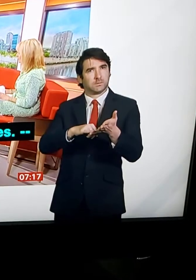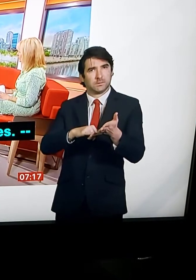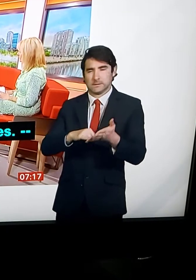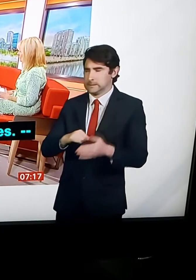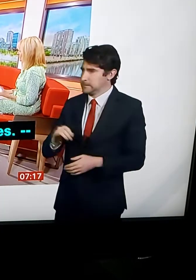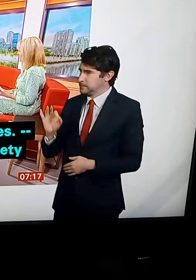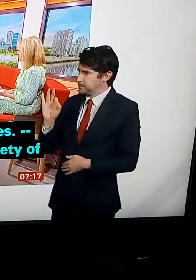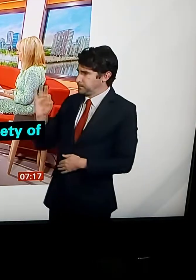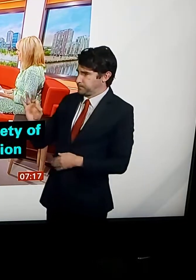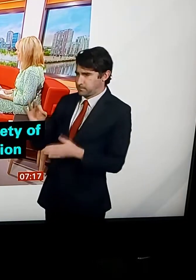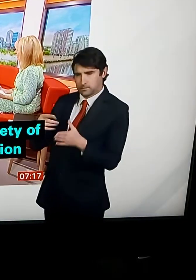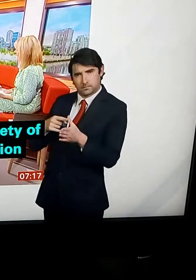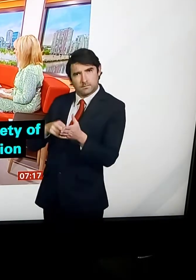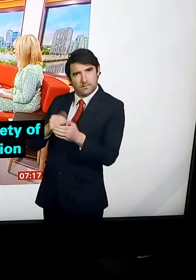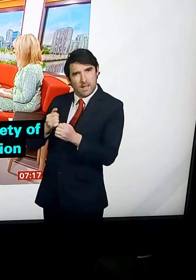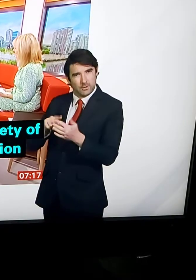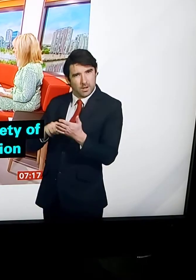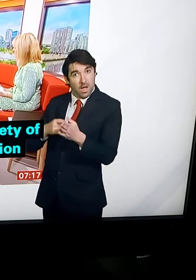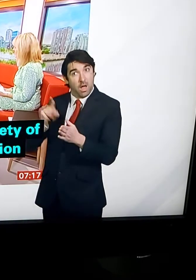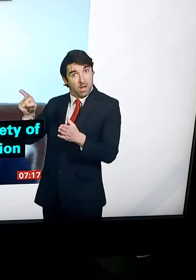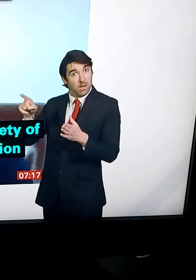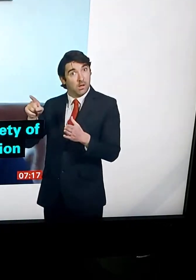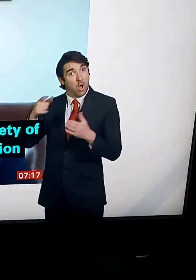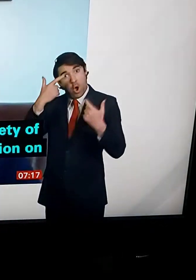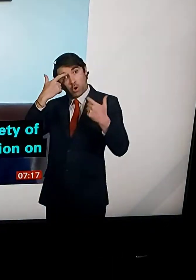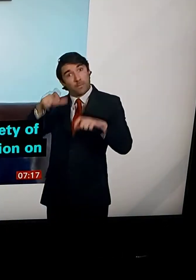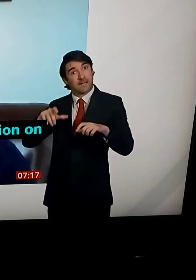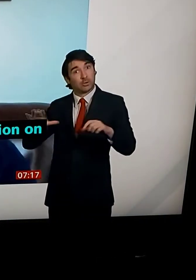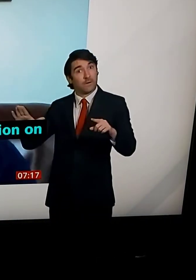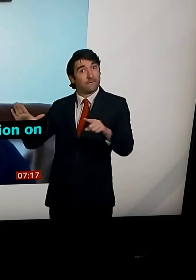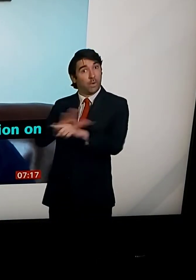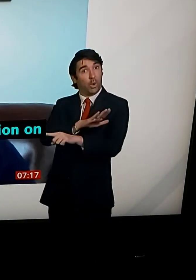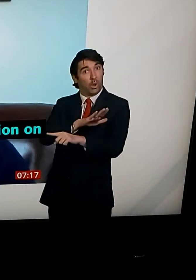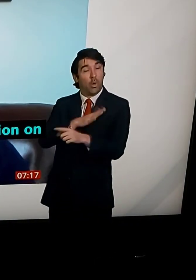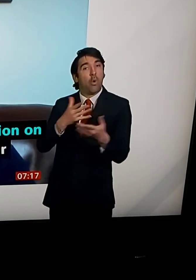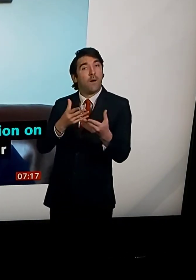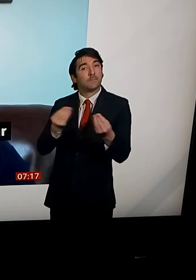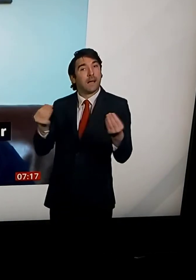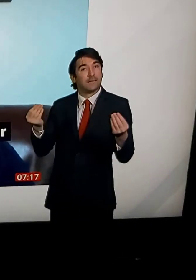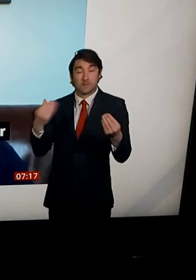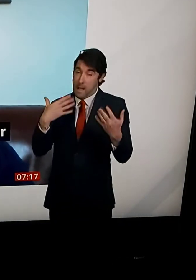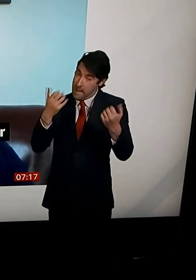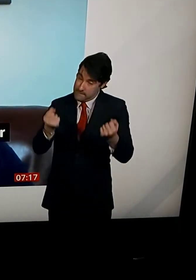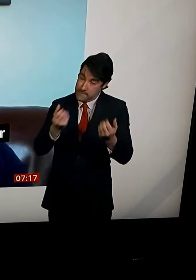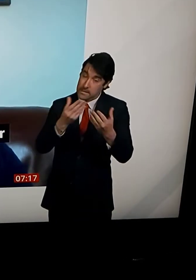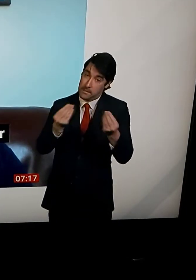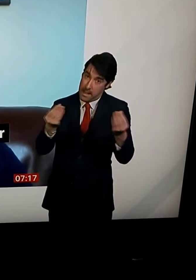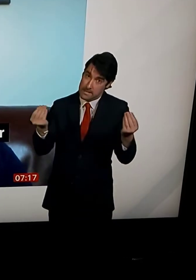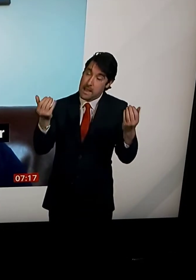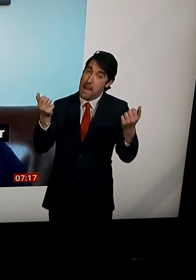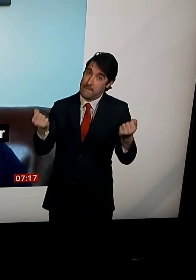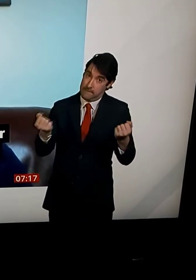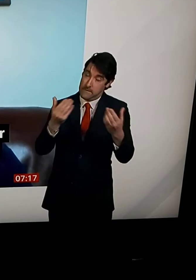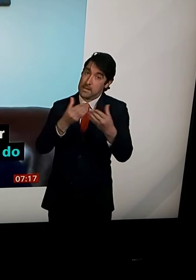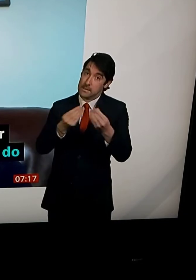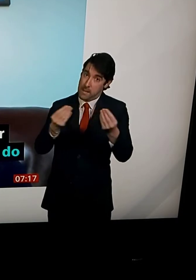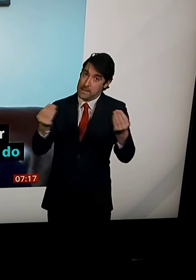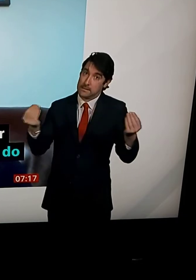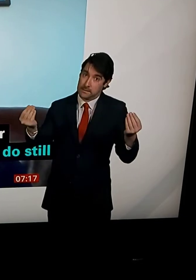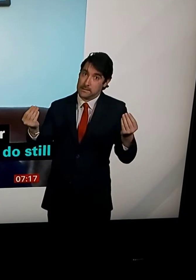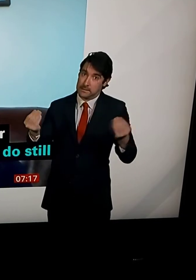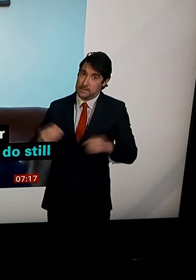Can people, if people are still applying, can they get a space? We do still have some spaces, and we work very closely with partners to provide that, so there is